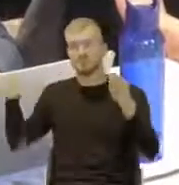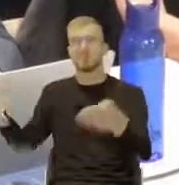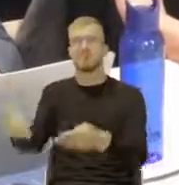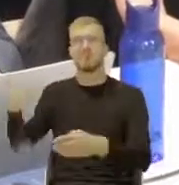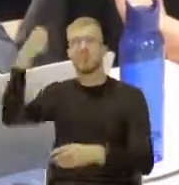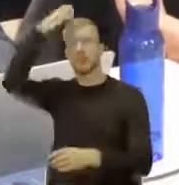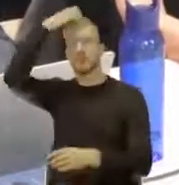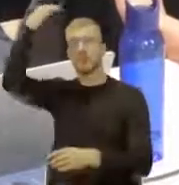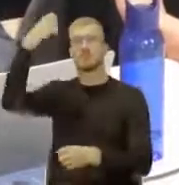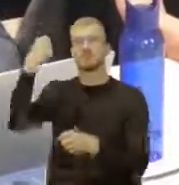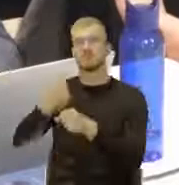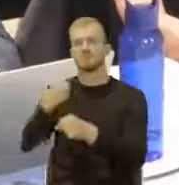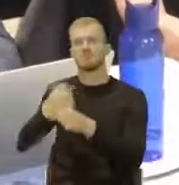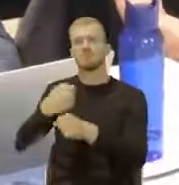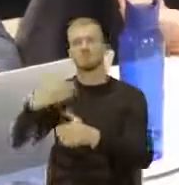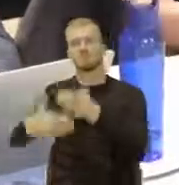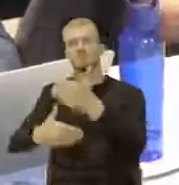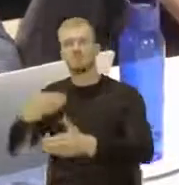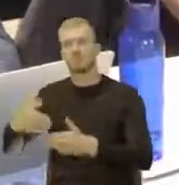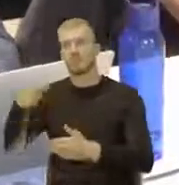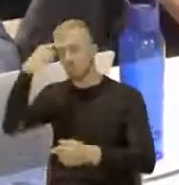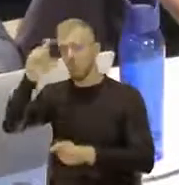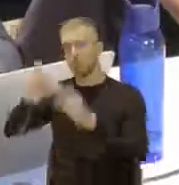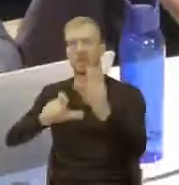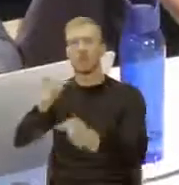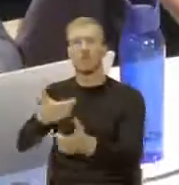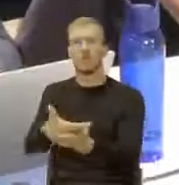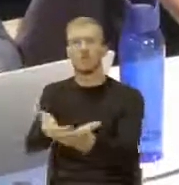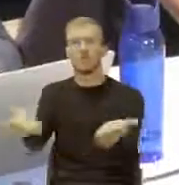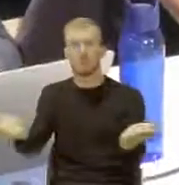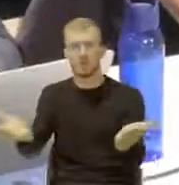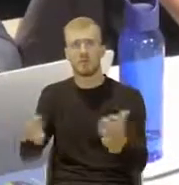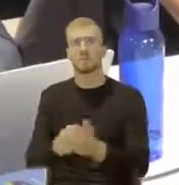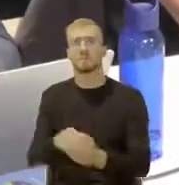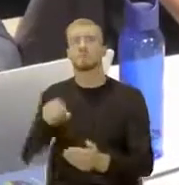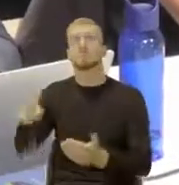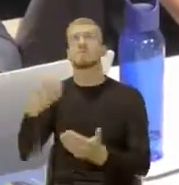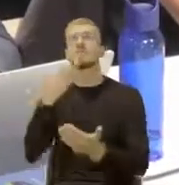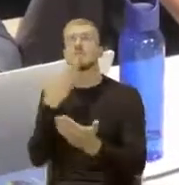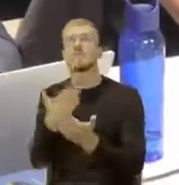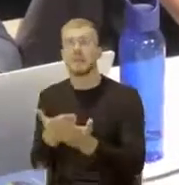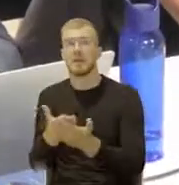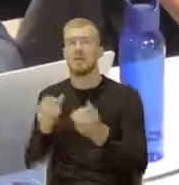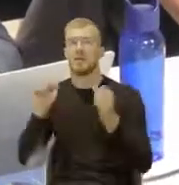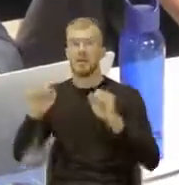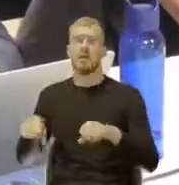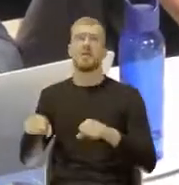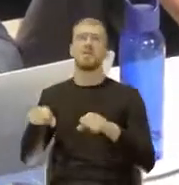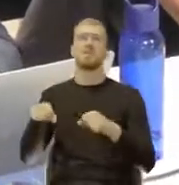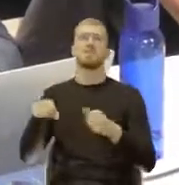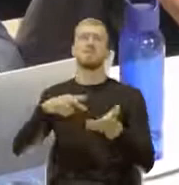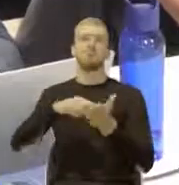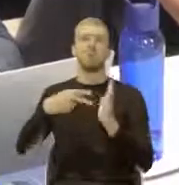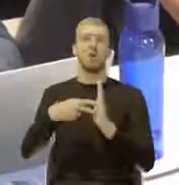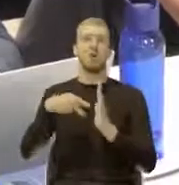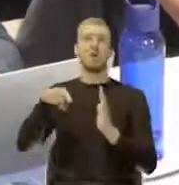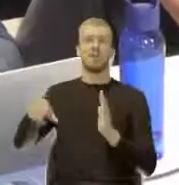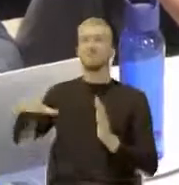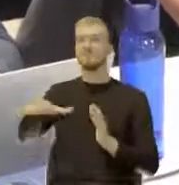driving implementation at that local level. Second, localization means changing the power dynamics among local actors,